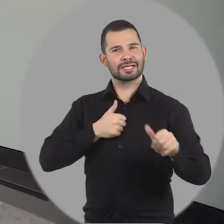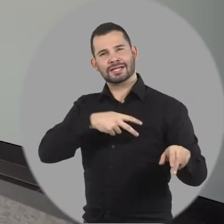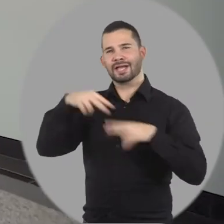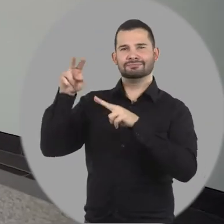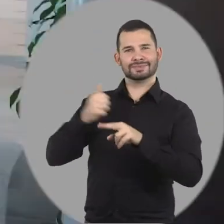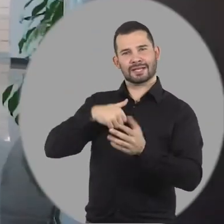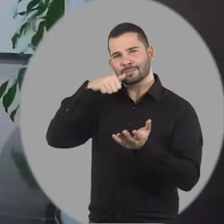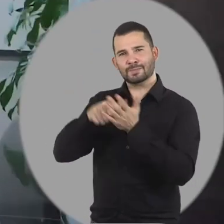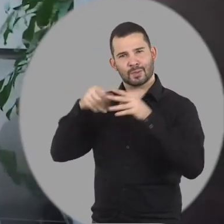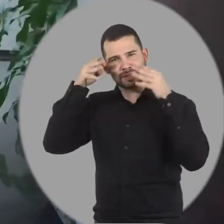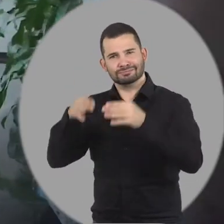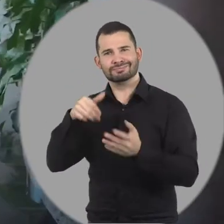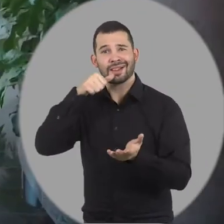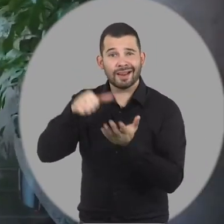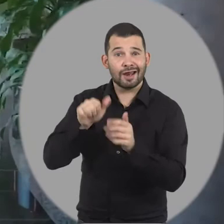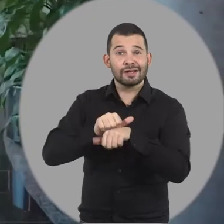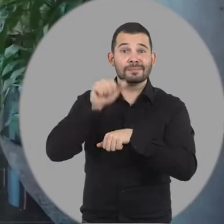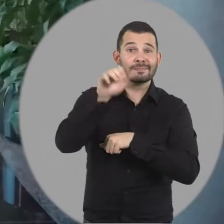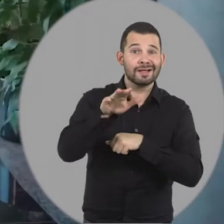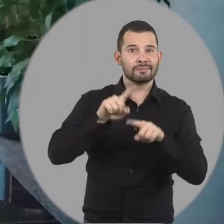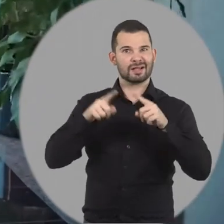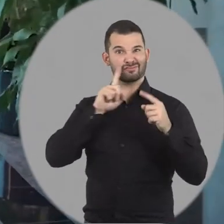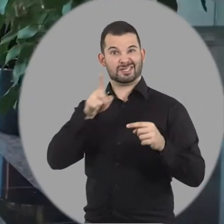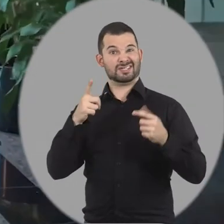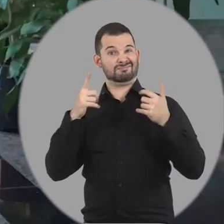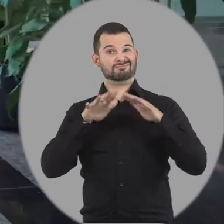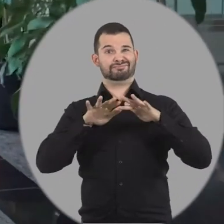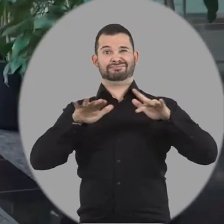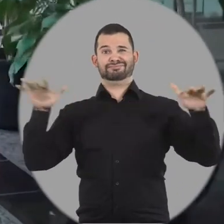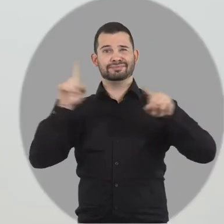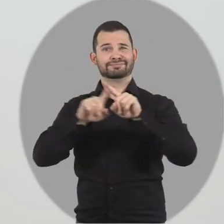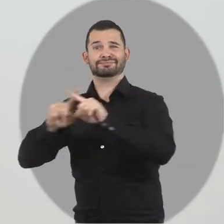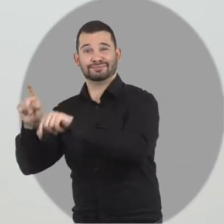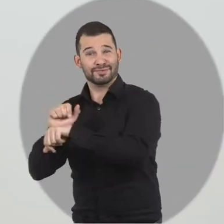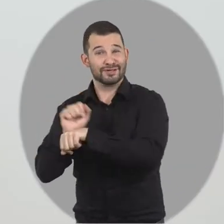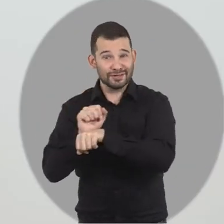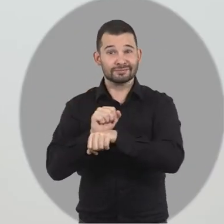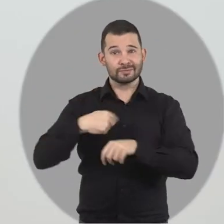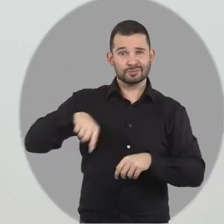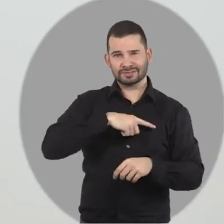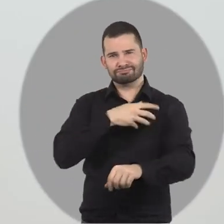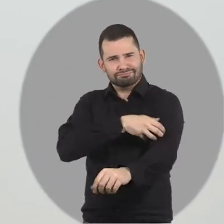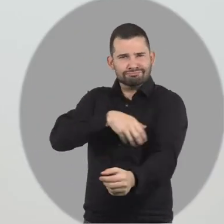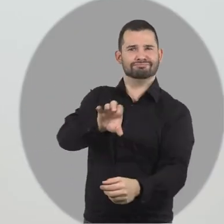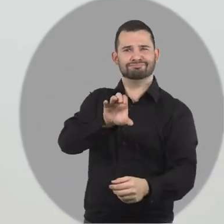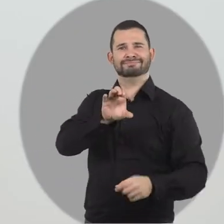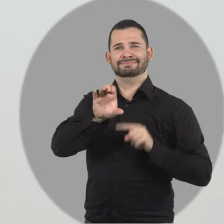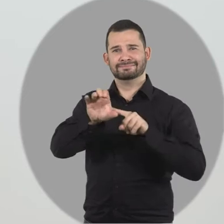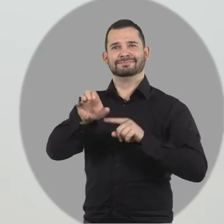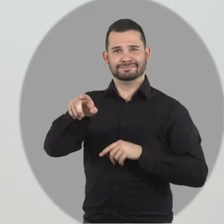identify Canada Post, of course, with letter mail, and Canada Post is so much more than that. As we're enablers for, I see it